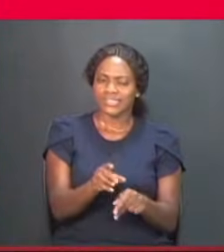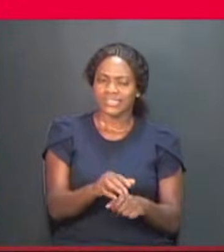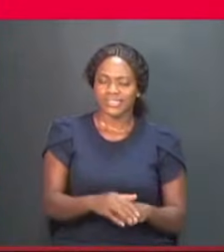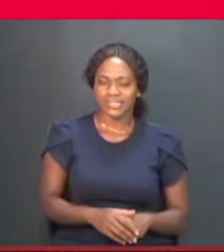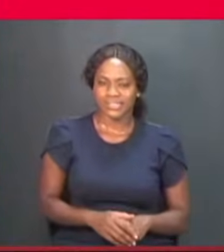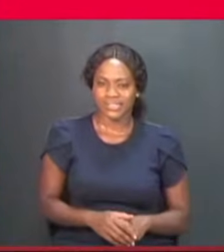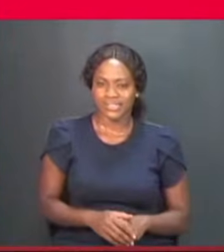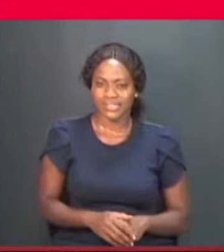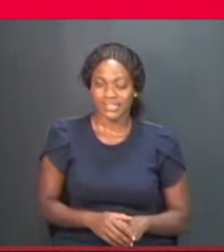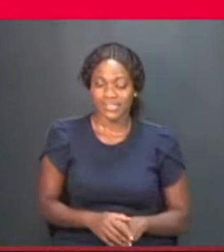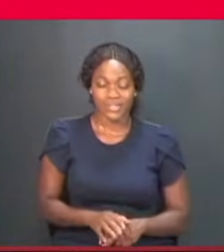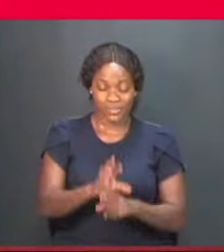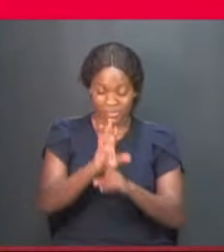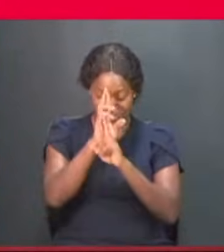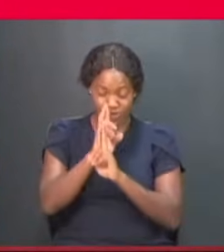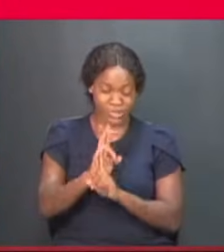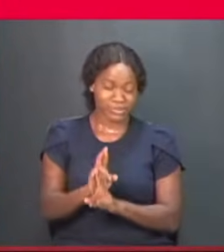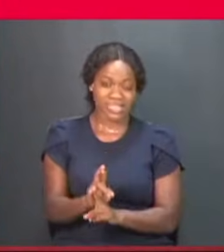with all due respect,